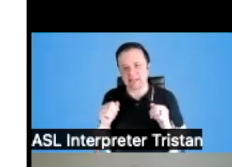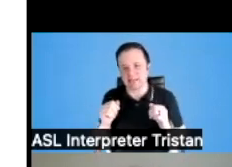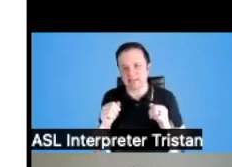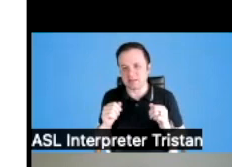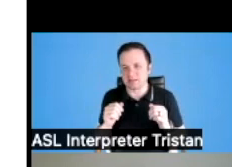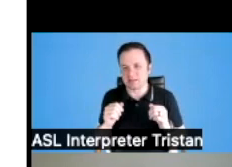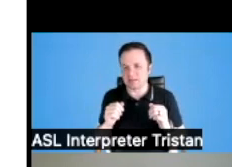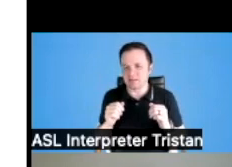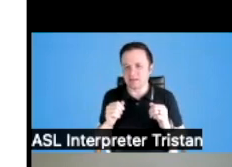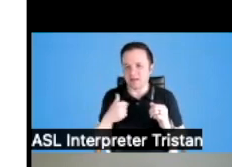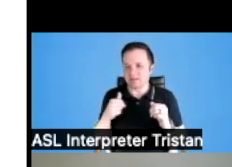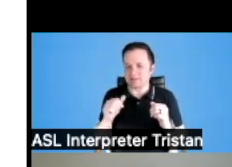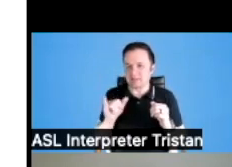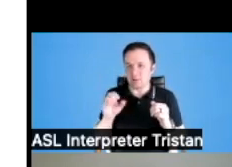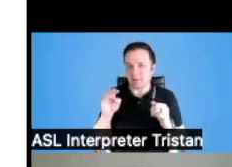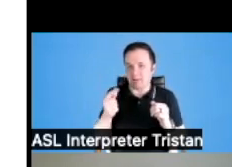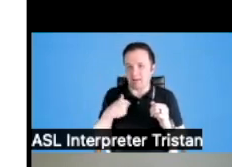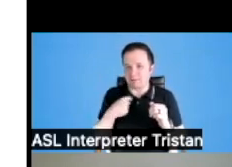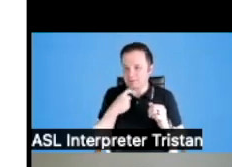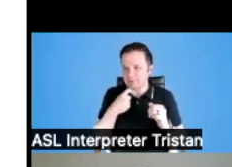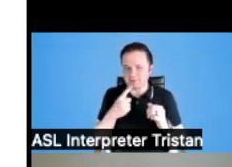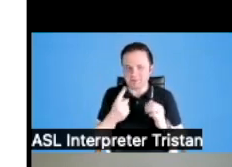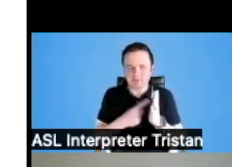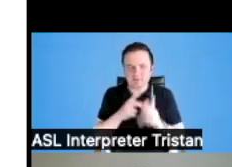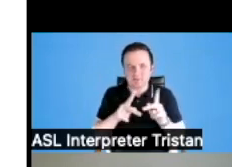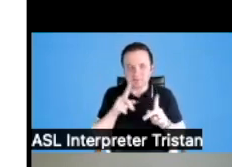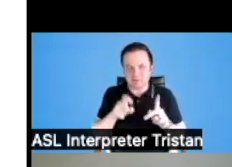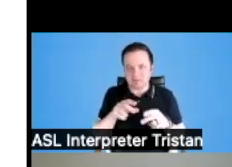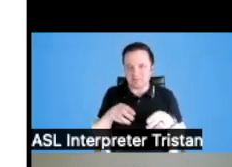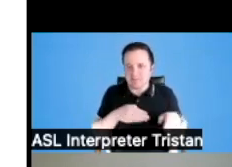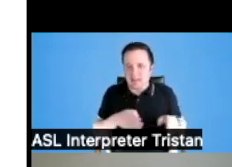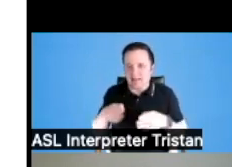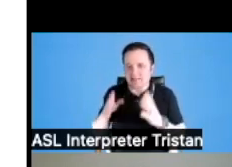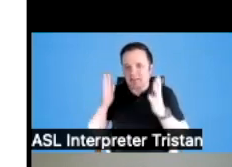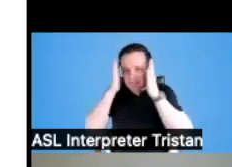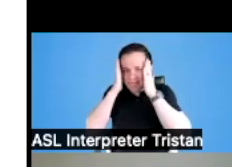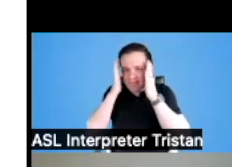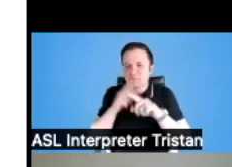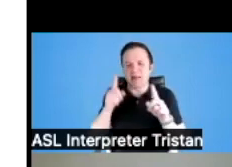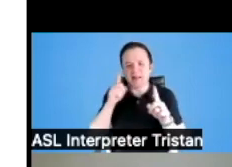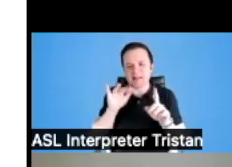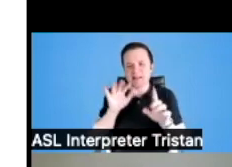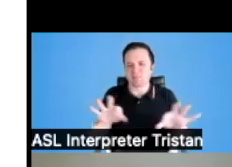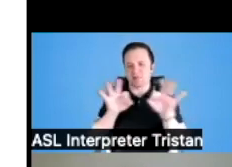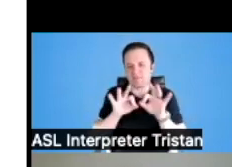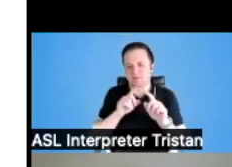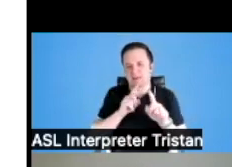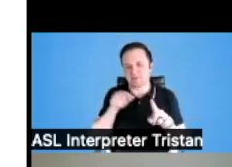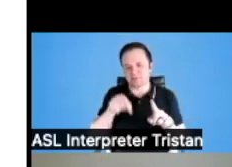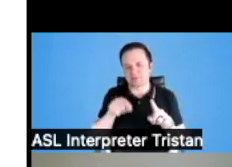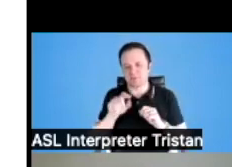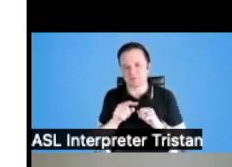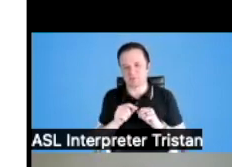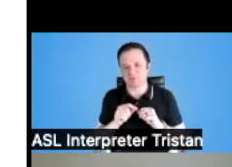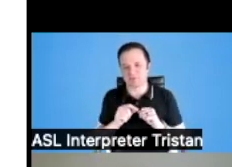I was like, oh my God, I literally just said, sometimes people need pants. That's my quote. But I think that's relevant in the answer to this question is like,